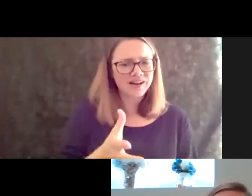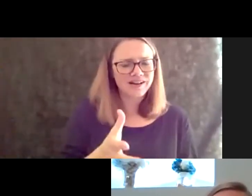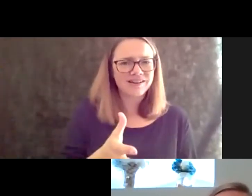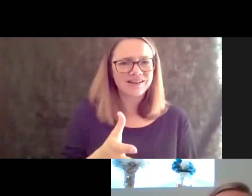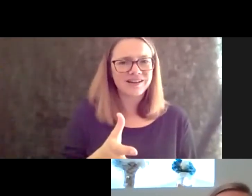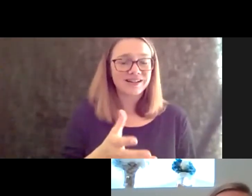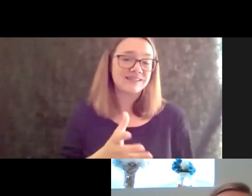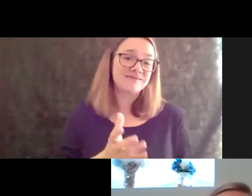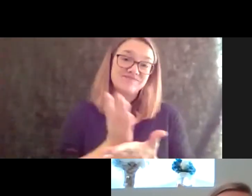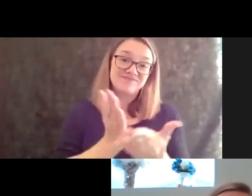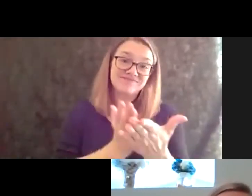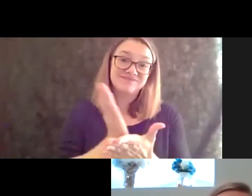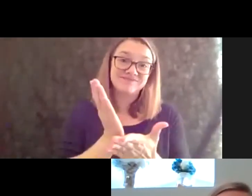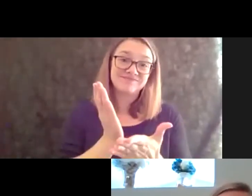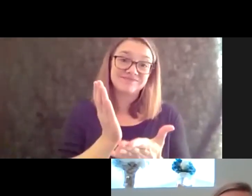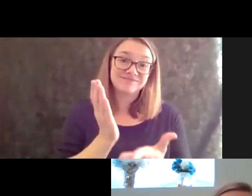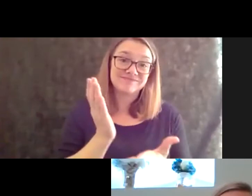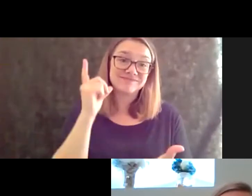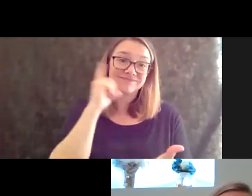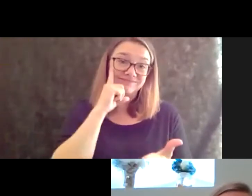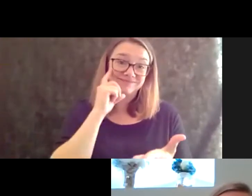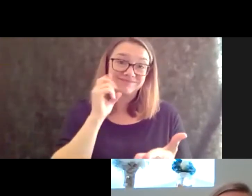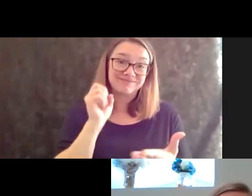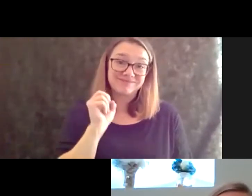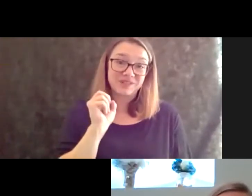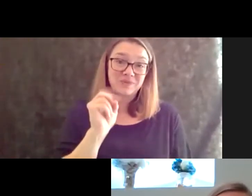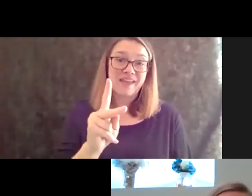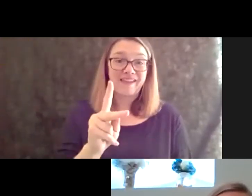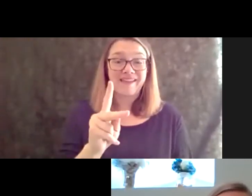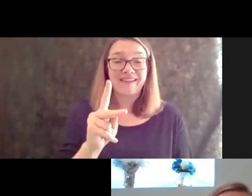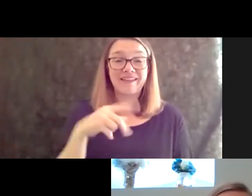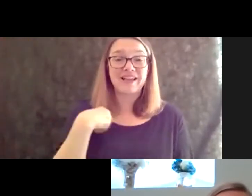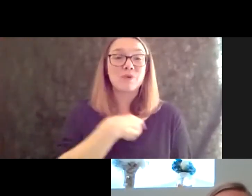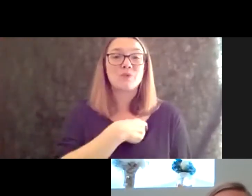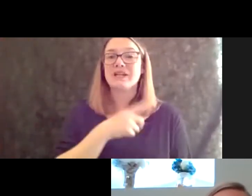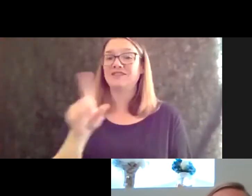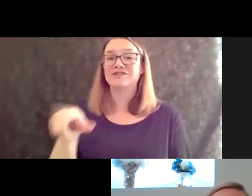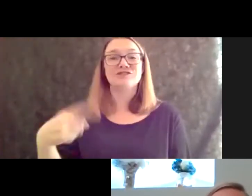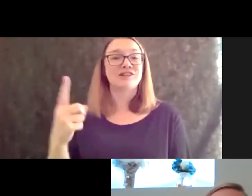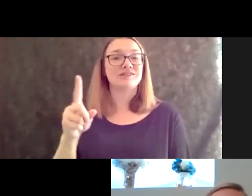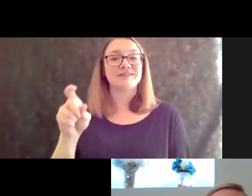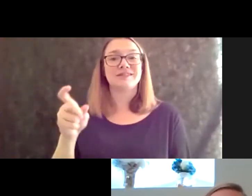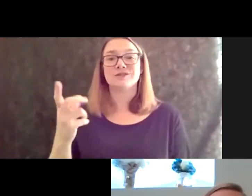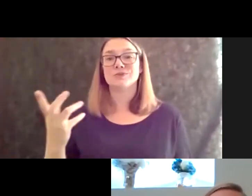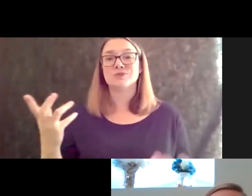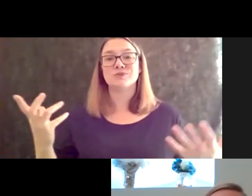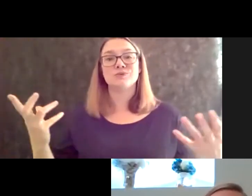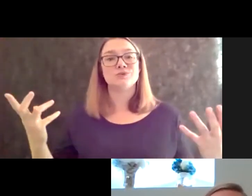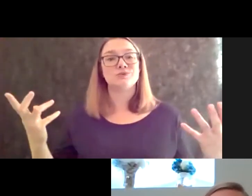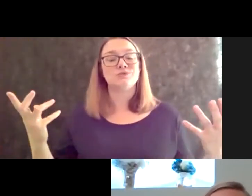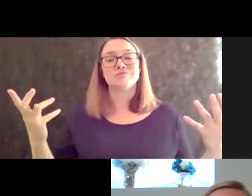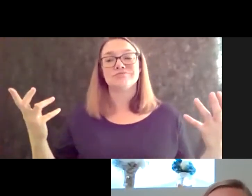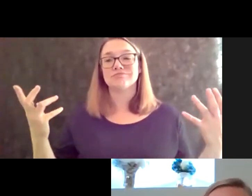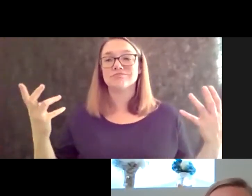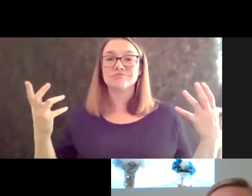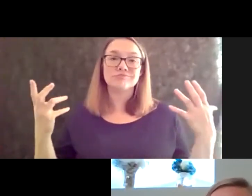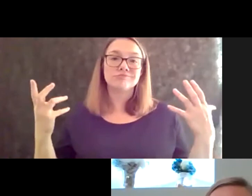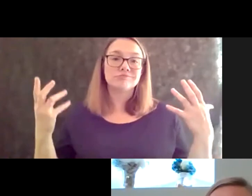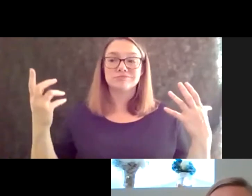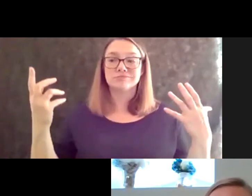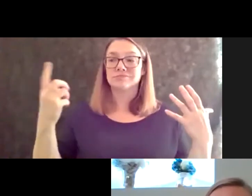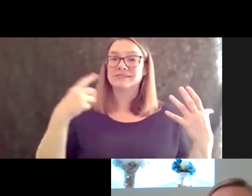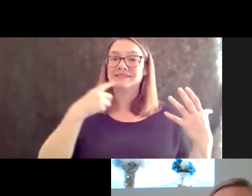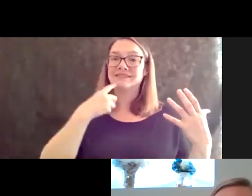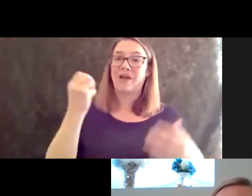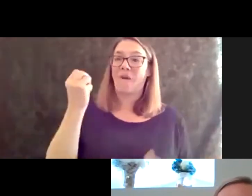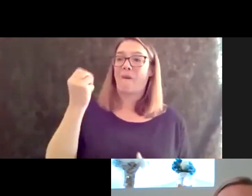It's okay, I think, is we need to just let ourselves know that it's okay to want these